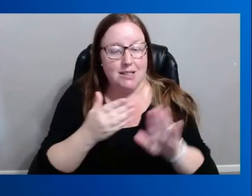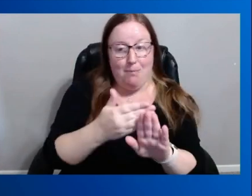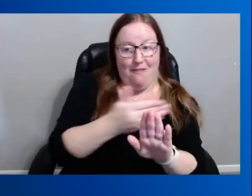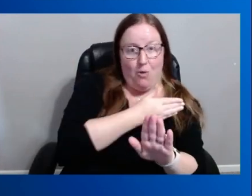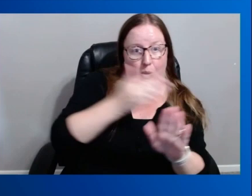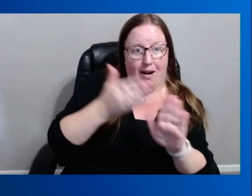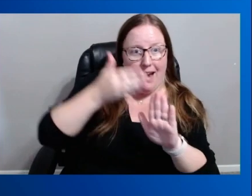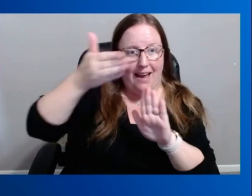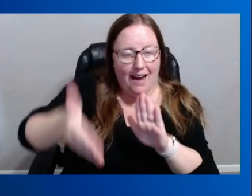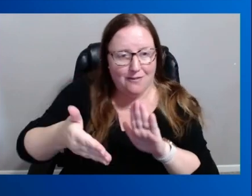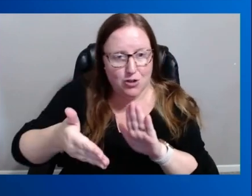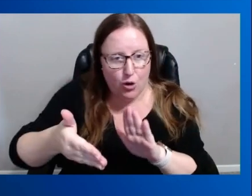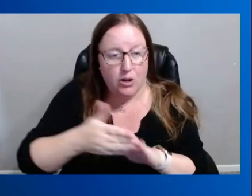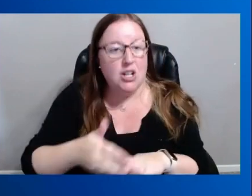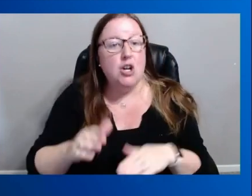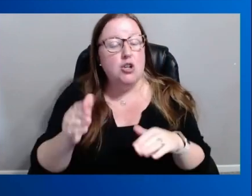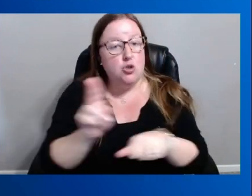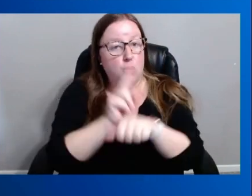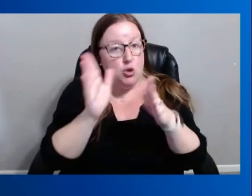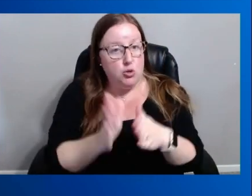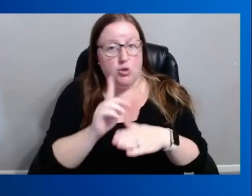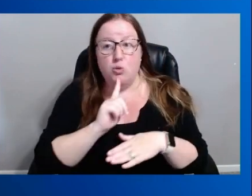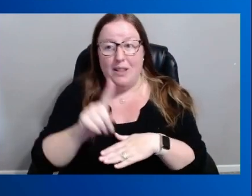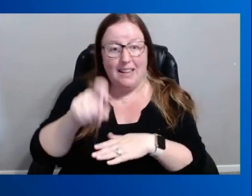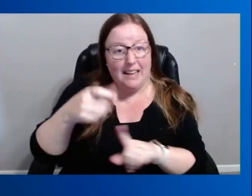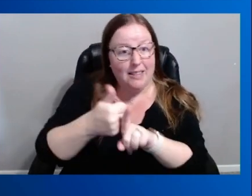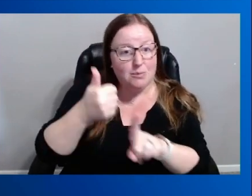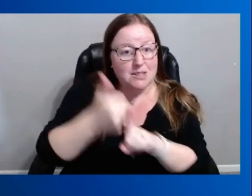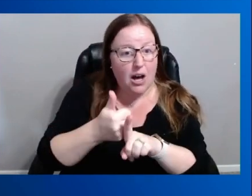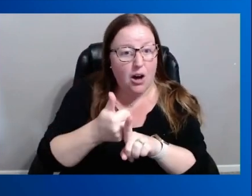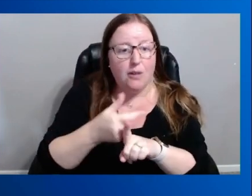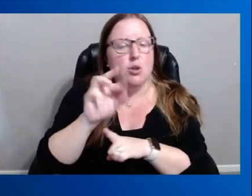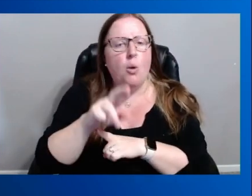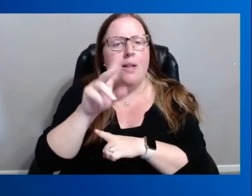Do consumers really need to do that themselves? Do they need to go somewhere else and